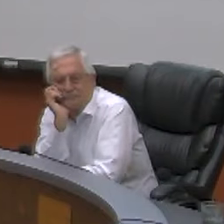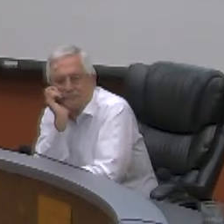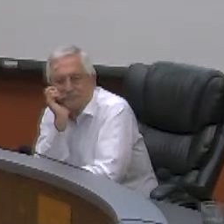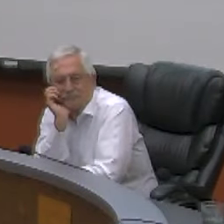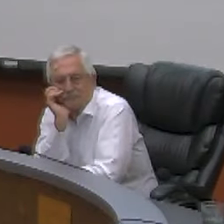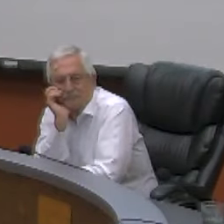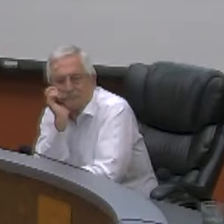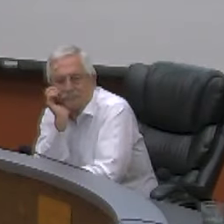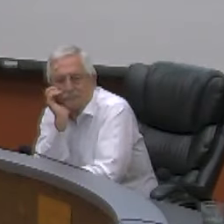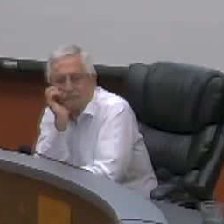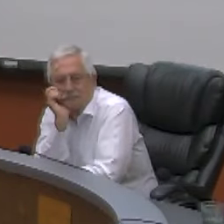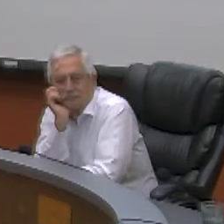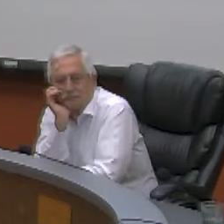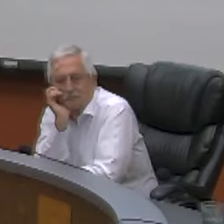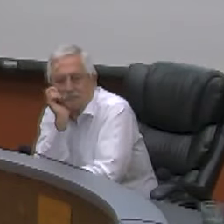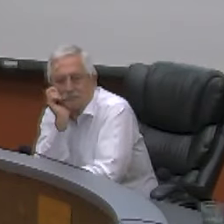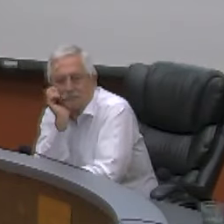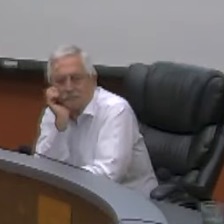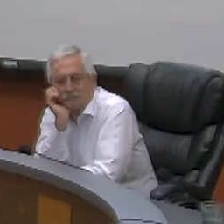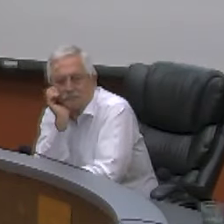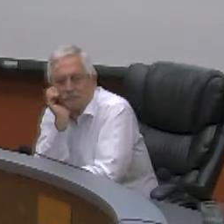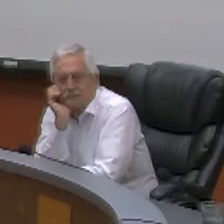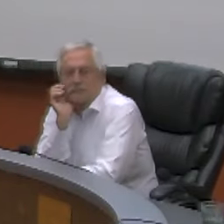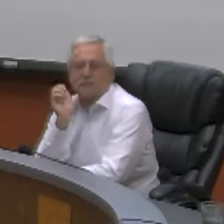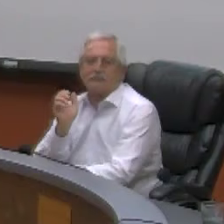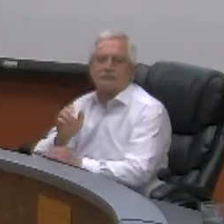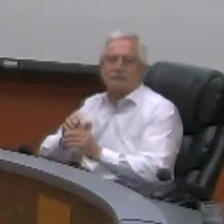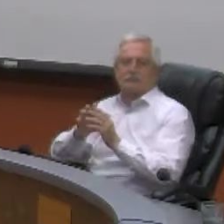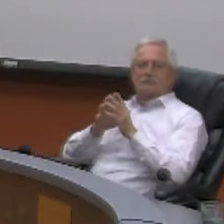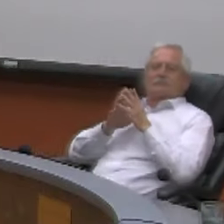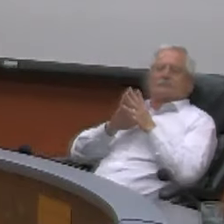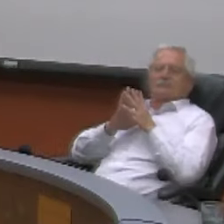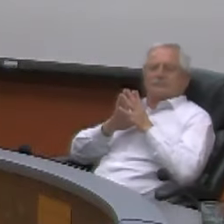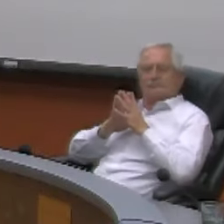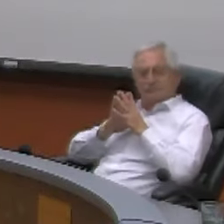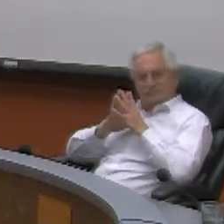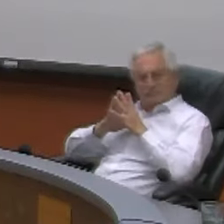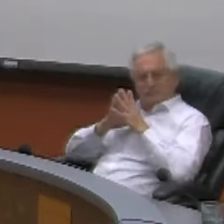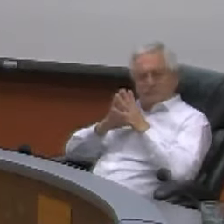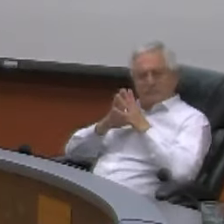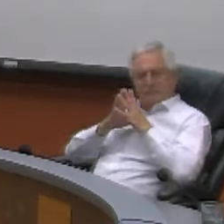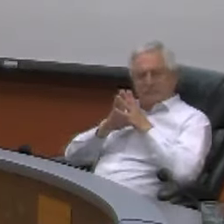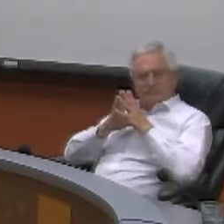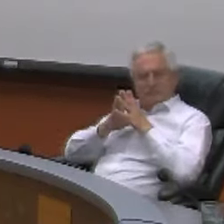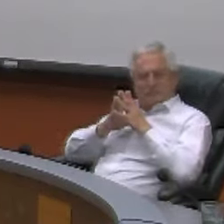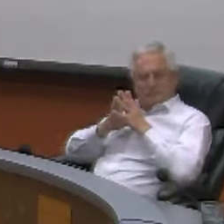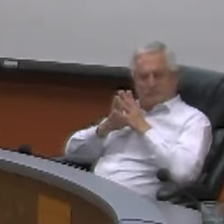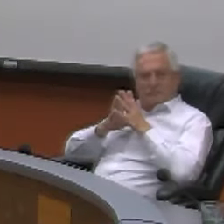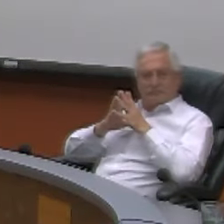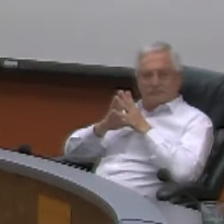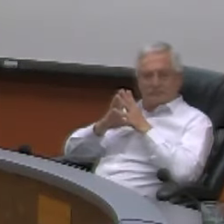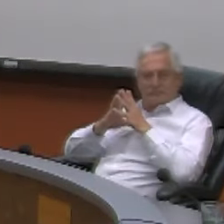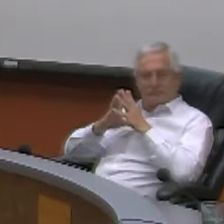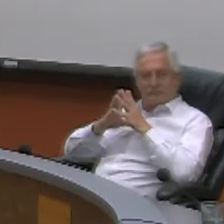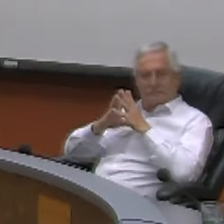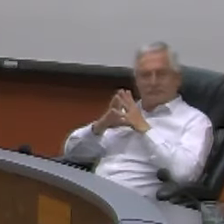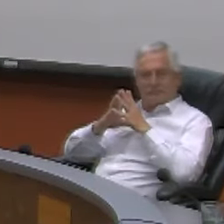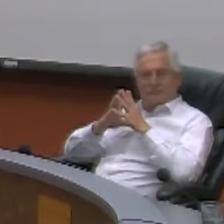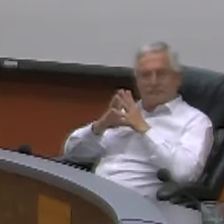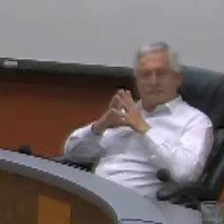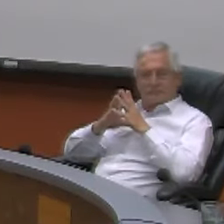so transparent, it's almost laughable. Note I say almost. Just another example of the big guy ranchers selling their